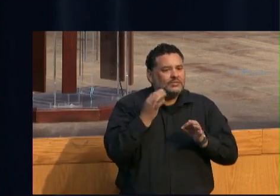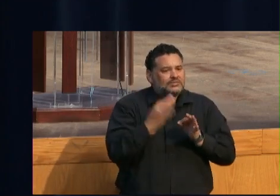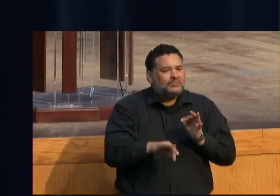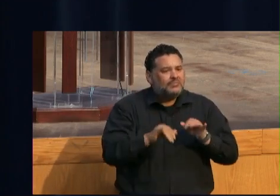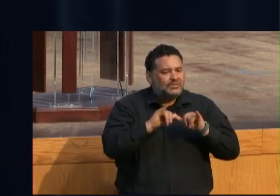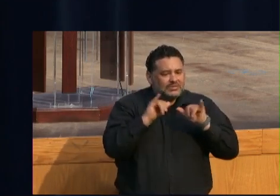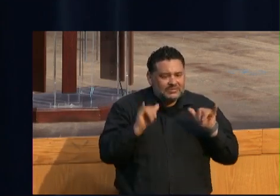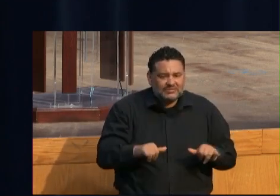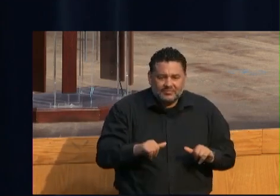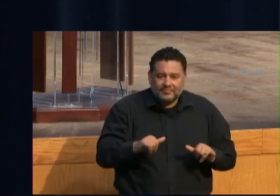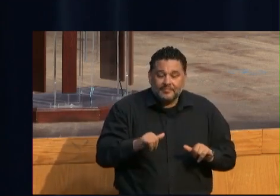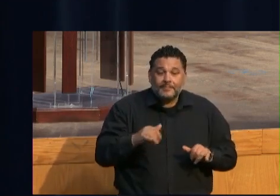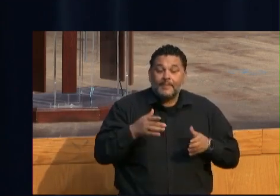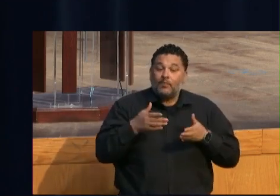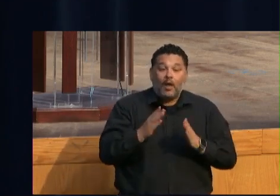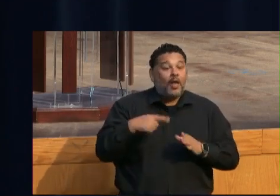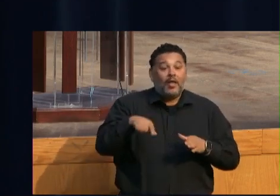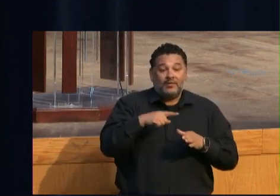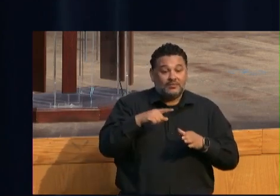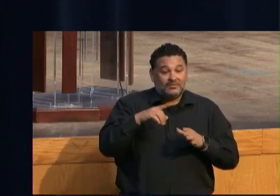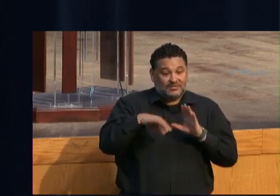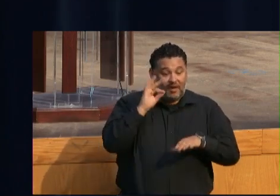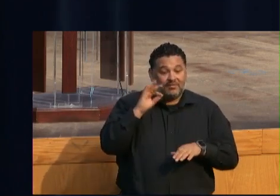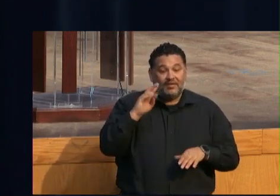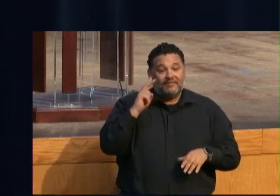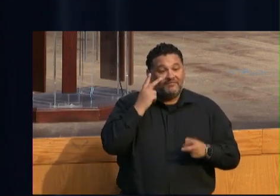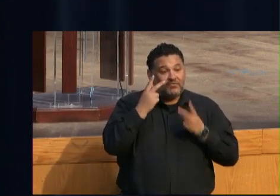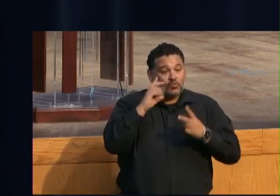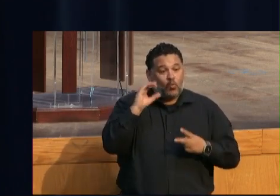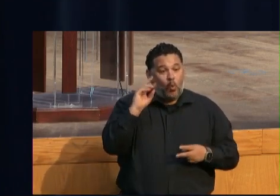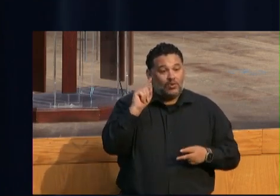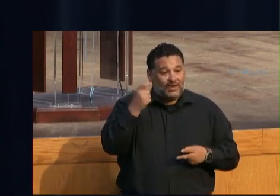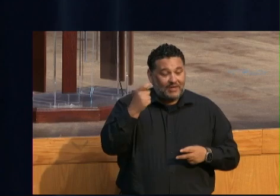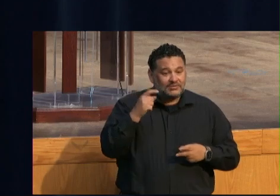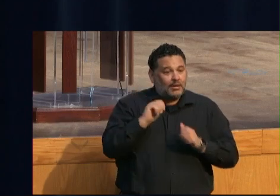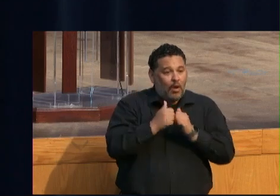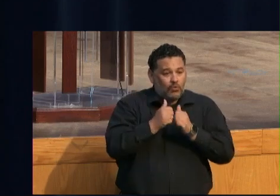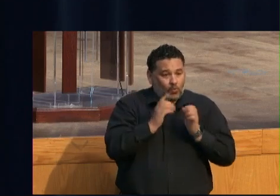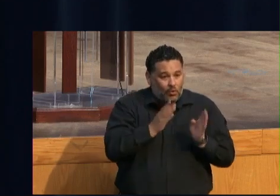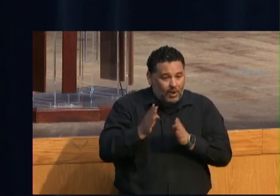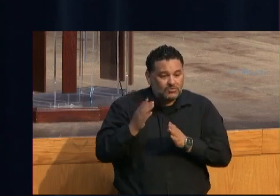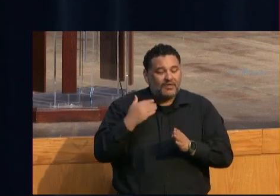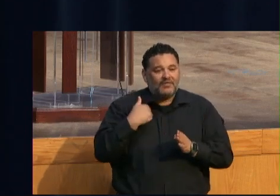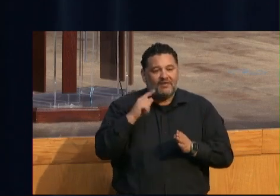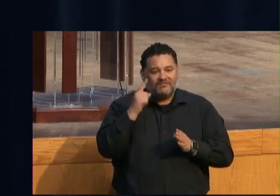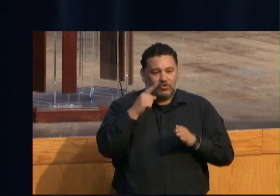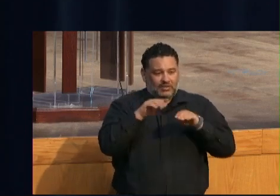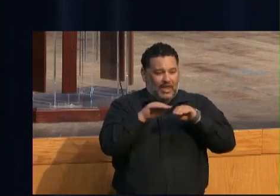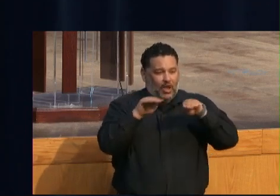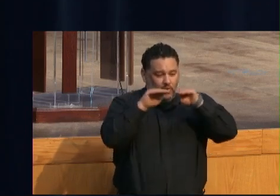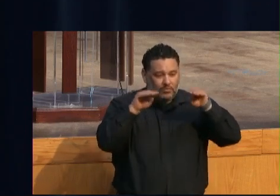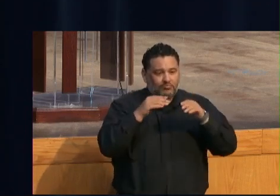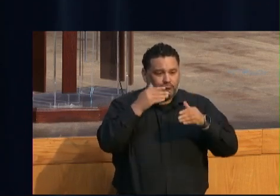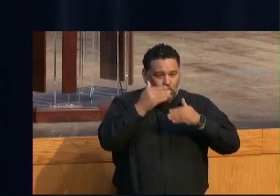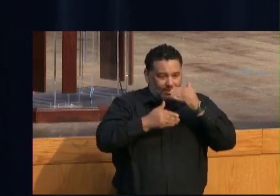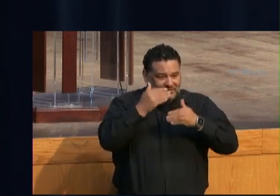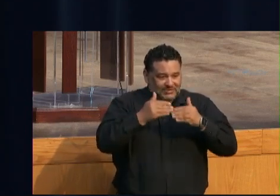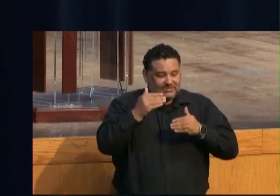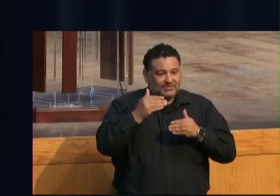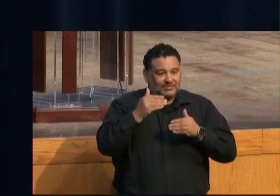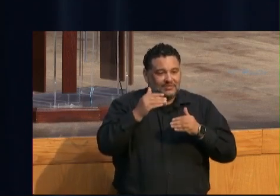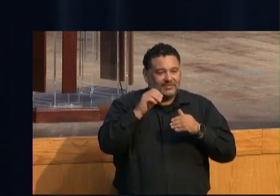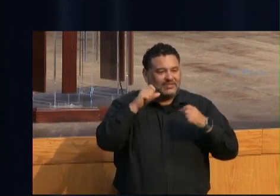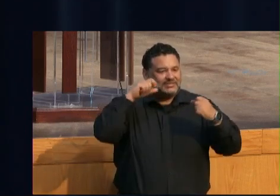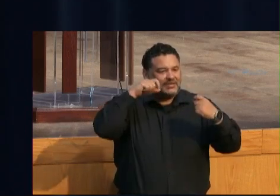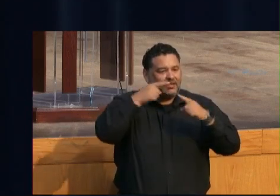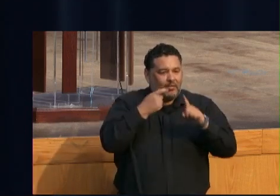way that they discovered that the visual cortex was organized is you have these first layers that are processing the signal coming from your eyes, and